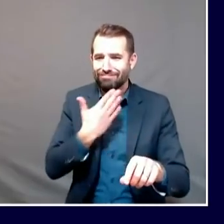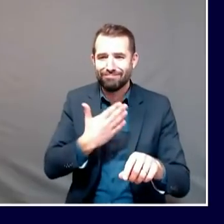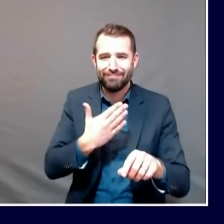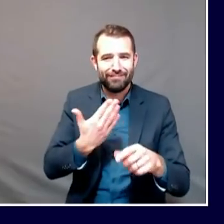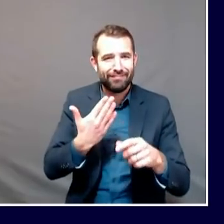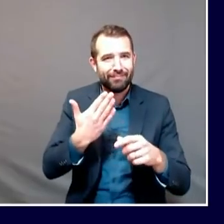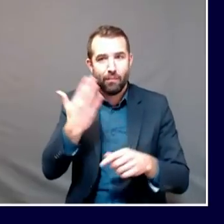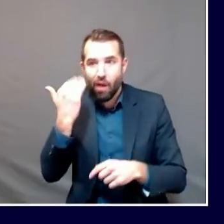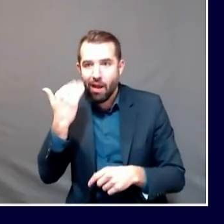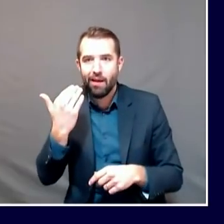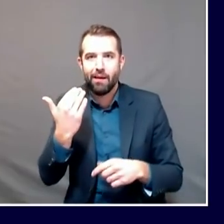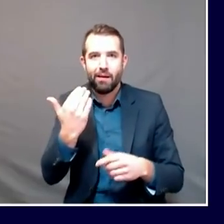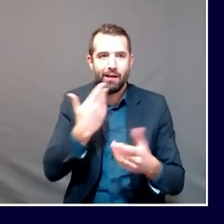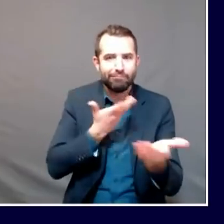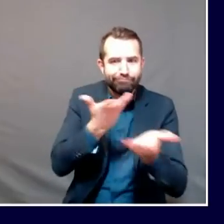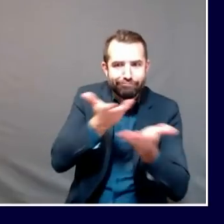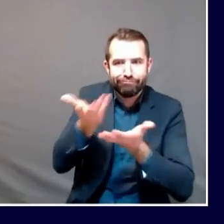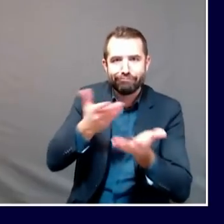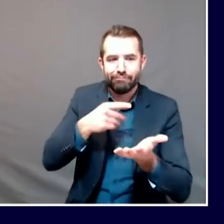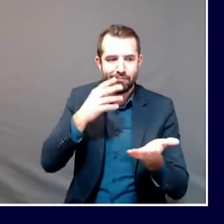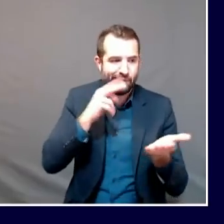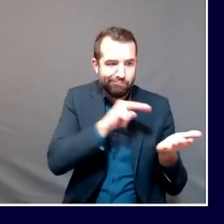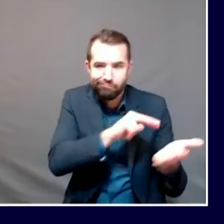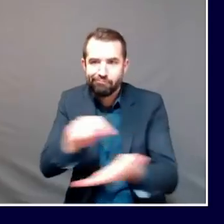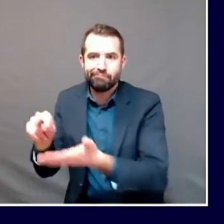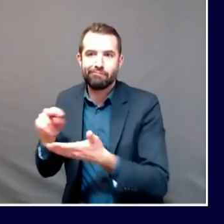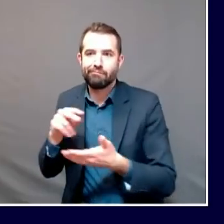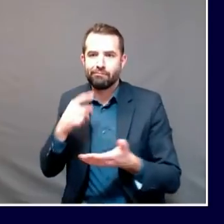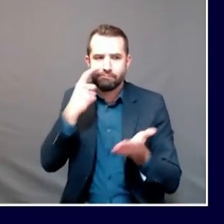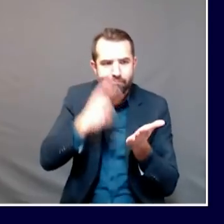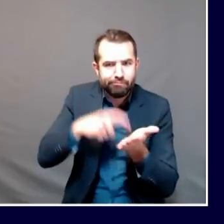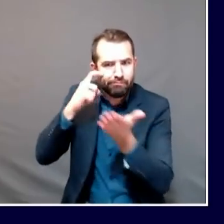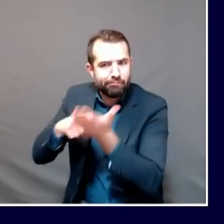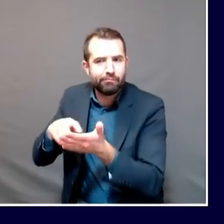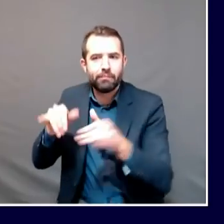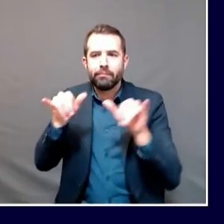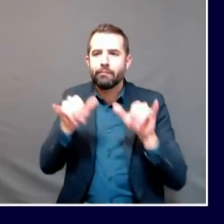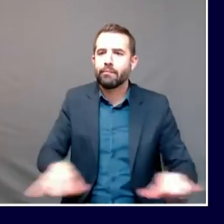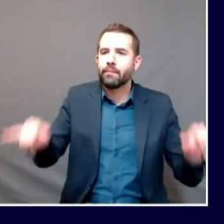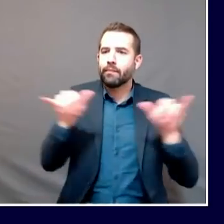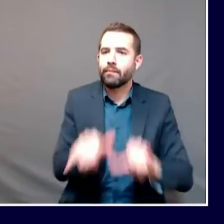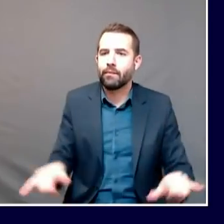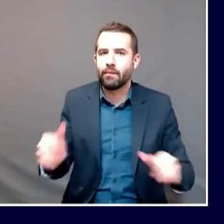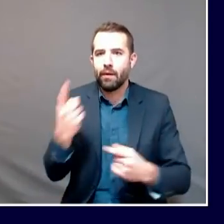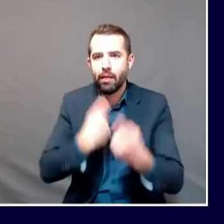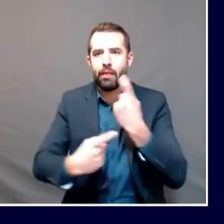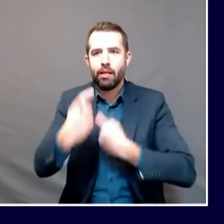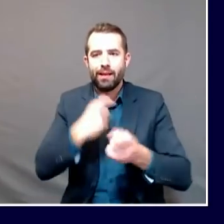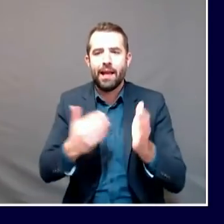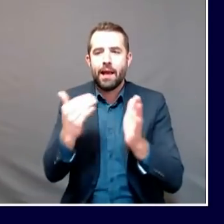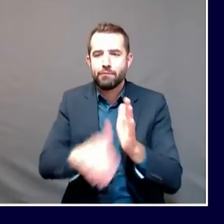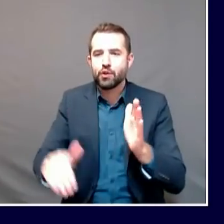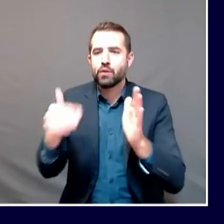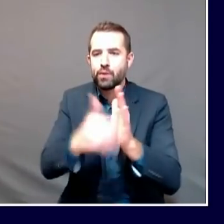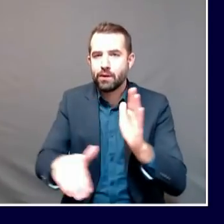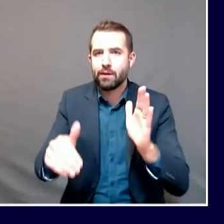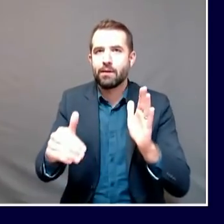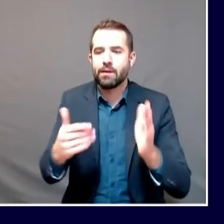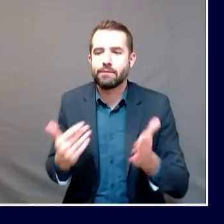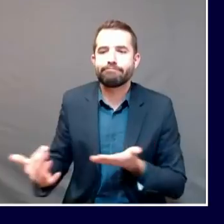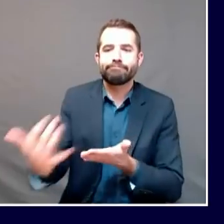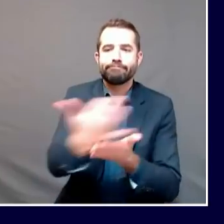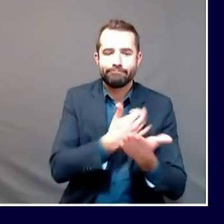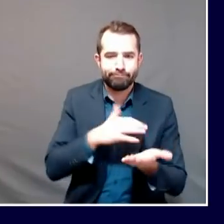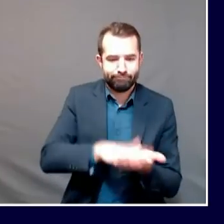asked more frequently than others, we'll put them in rotation so that we can make sure we are answering everyone's